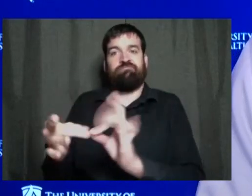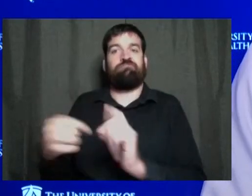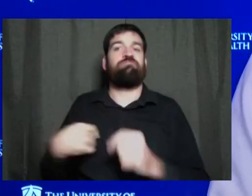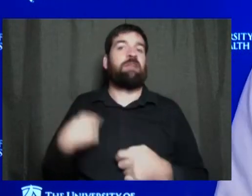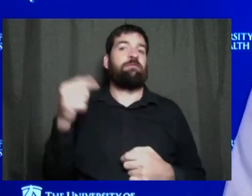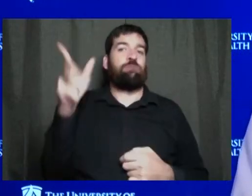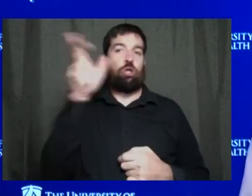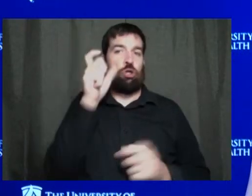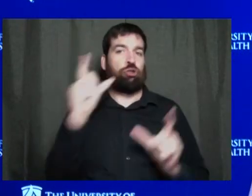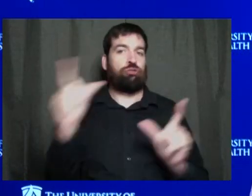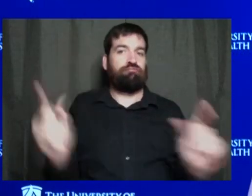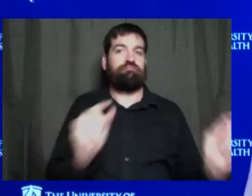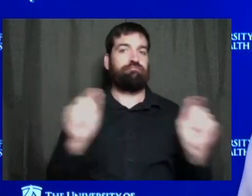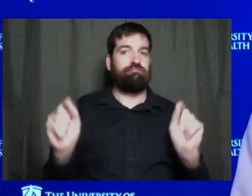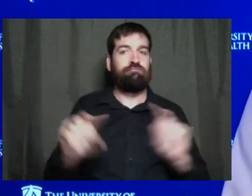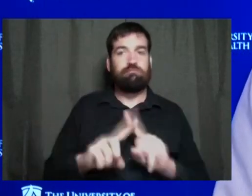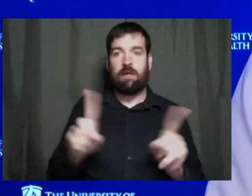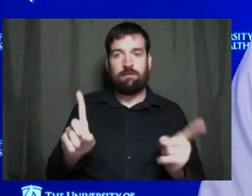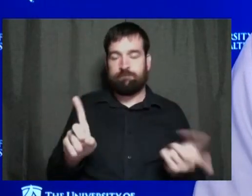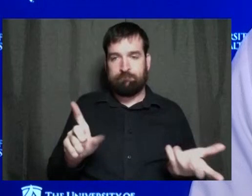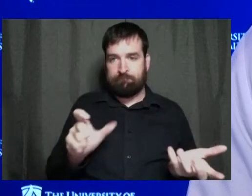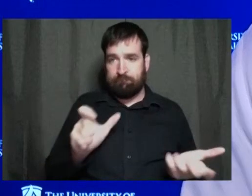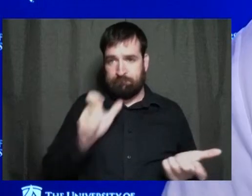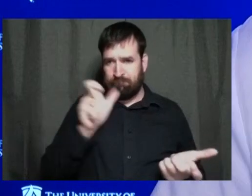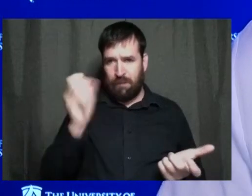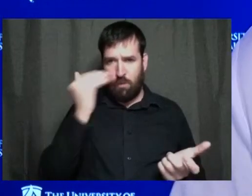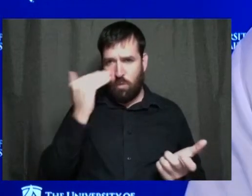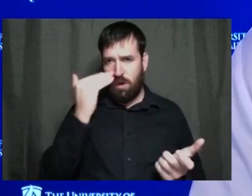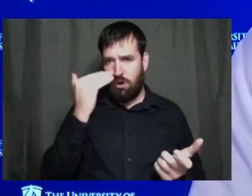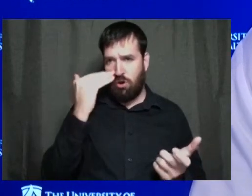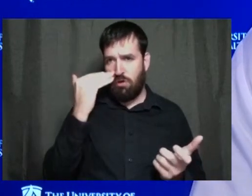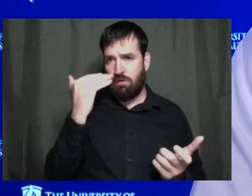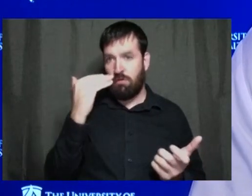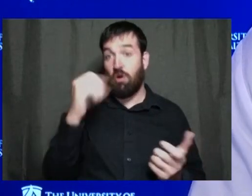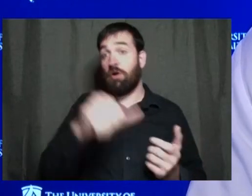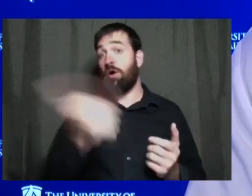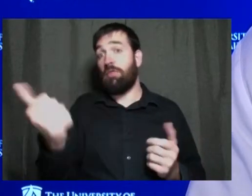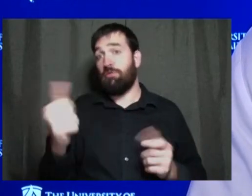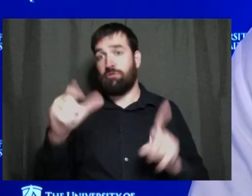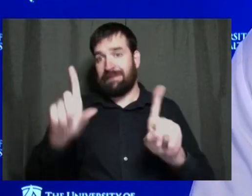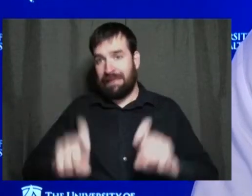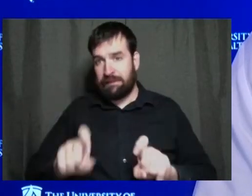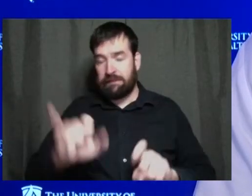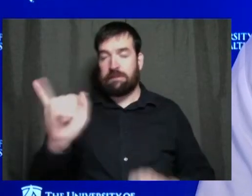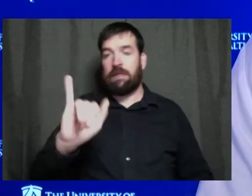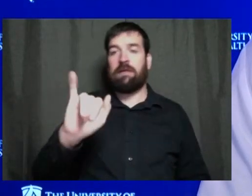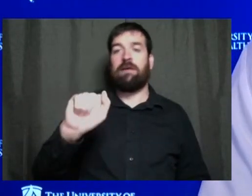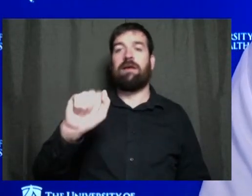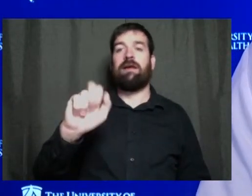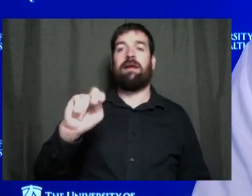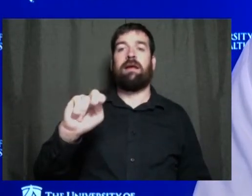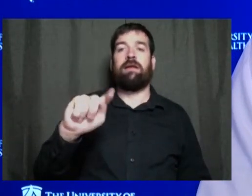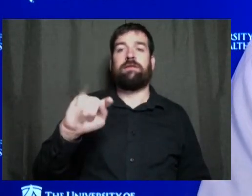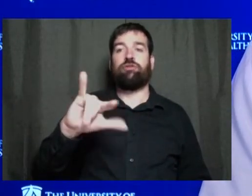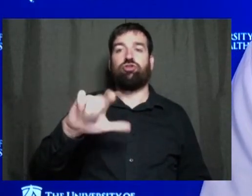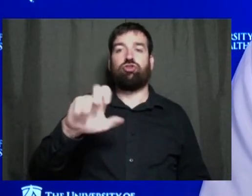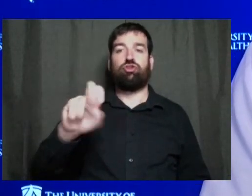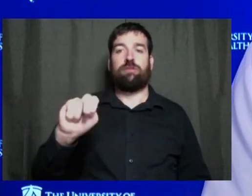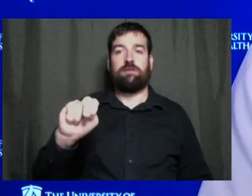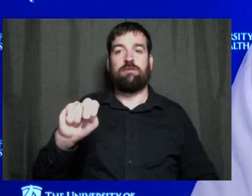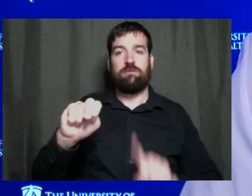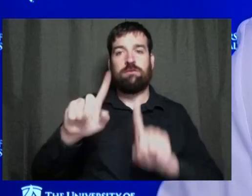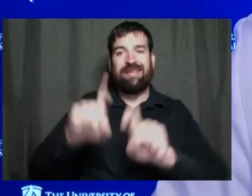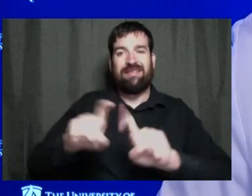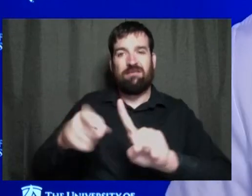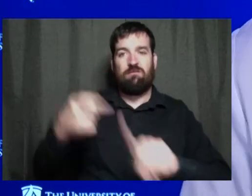But also, I'm not aware of the other more rapid tests, such as the antigen tests that are done at the Minute clinics.